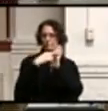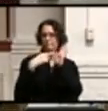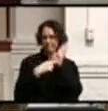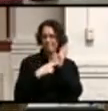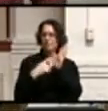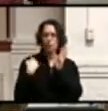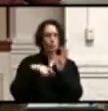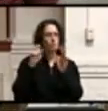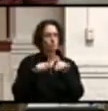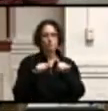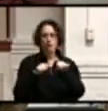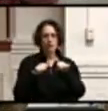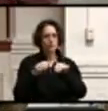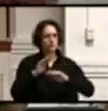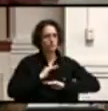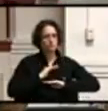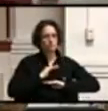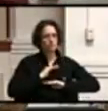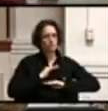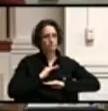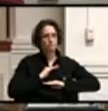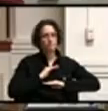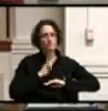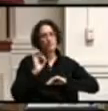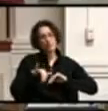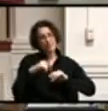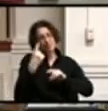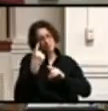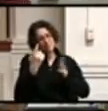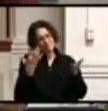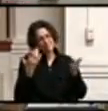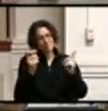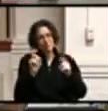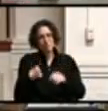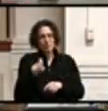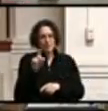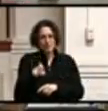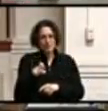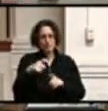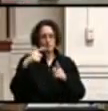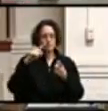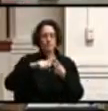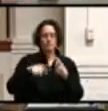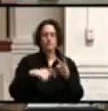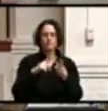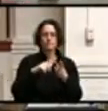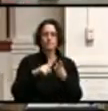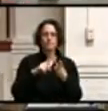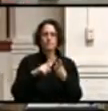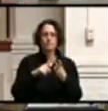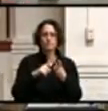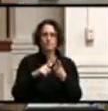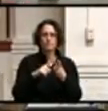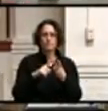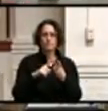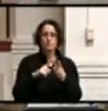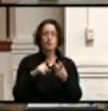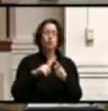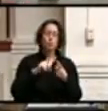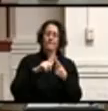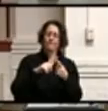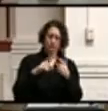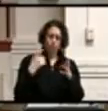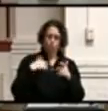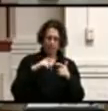the process, we are going to look at doing a base plan to meet the energy code and then look